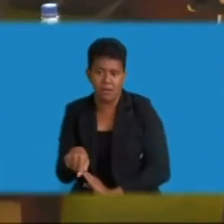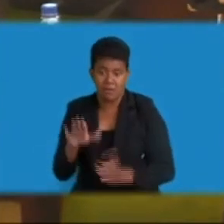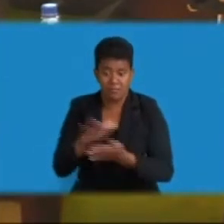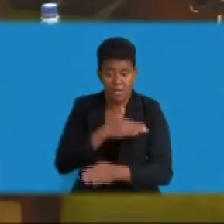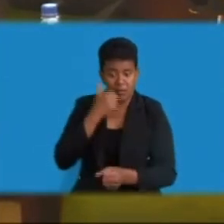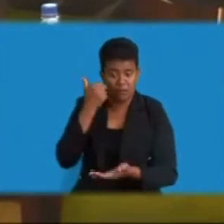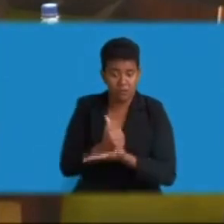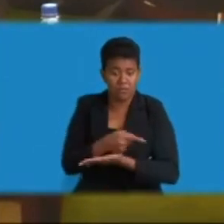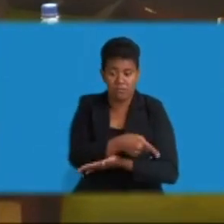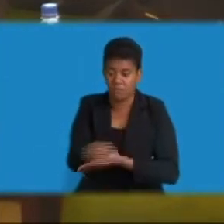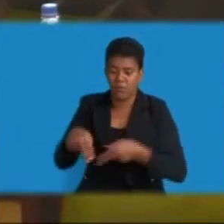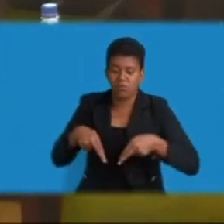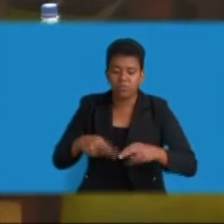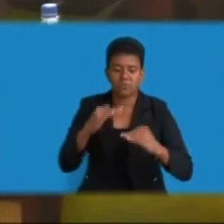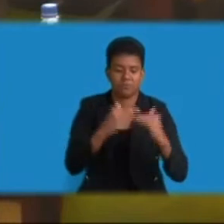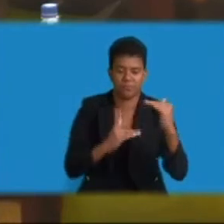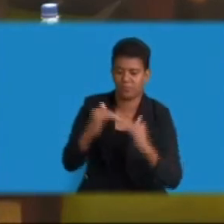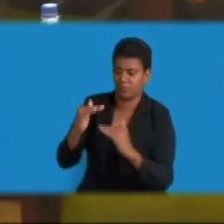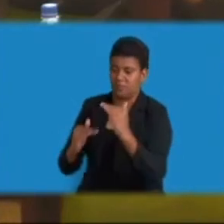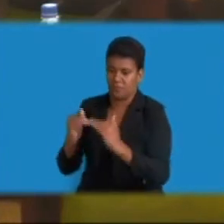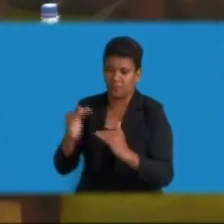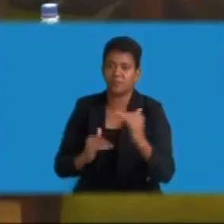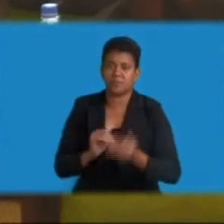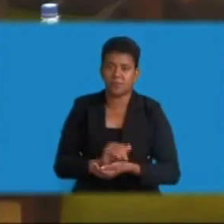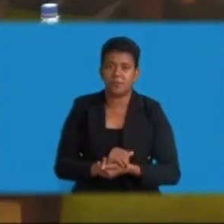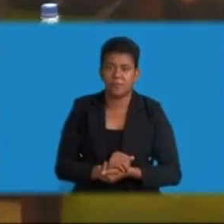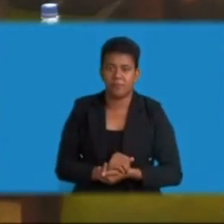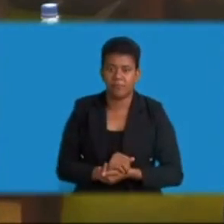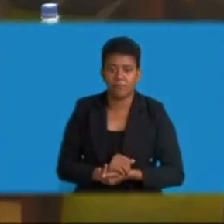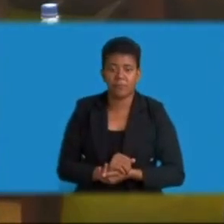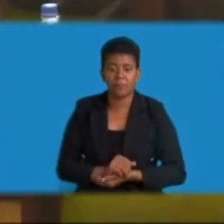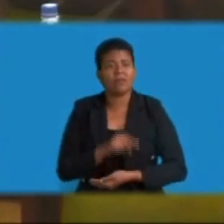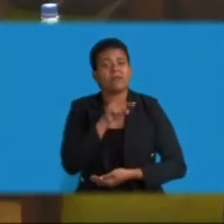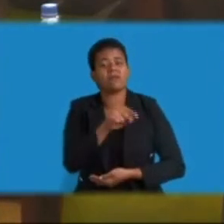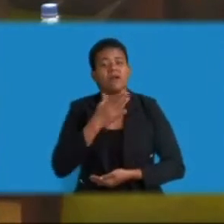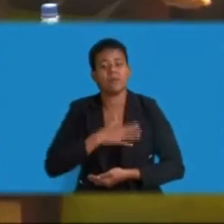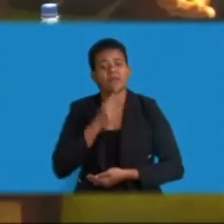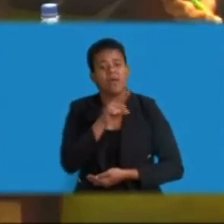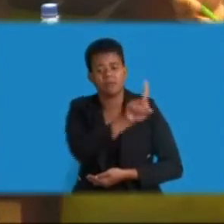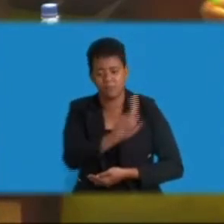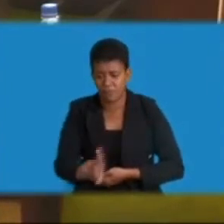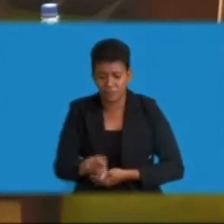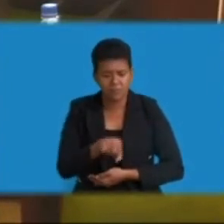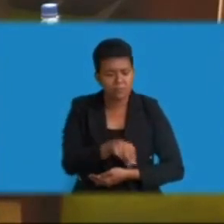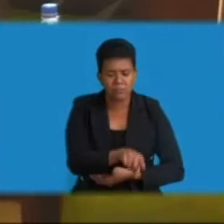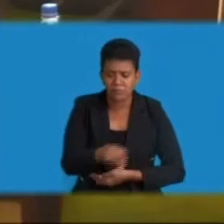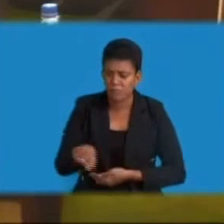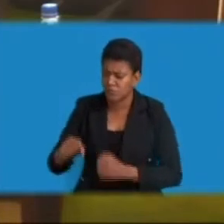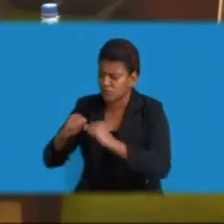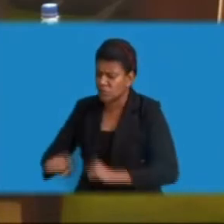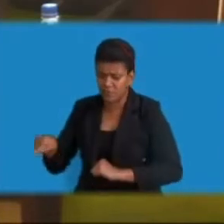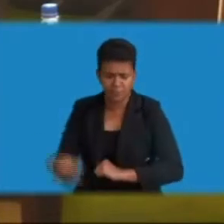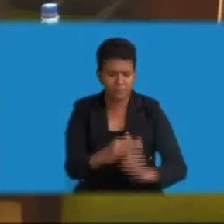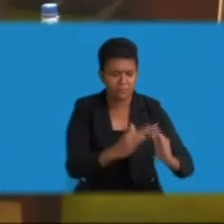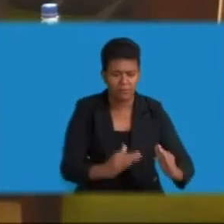Madam Speaker, I invite you to go to this place called Lendusasa. And you will see that how all these